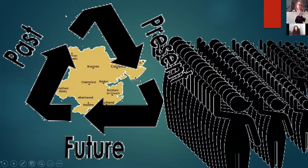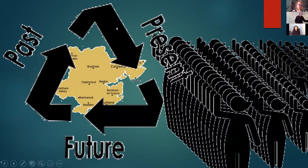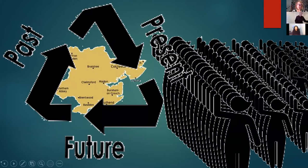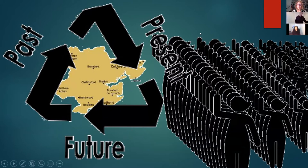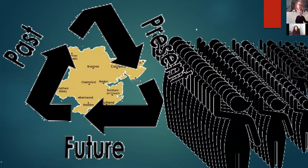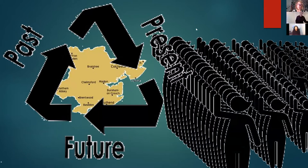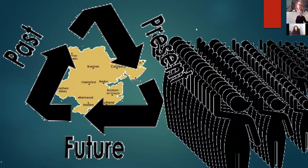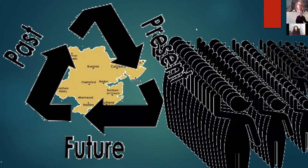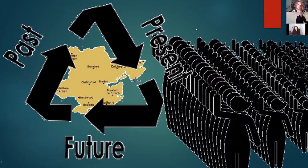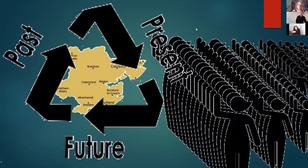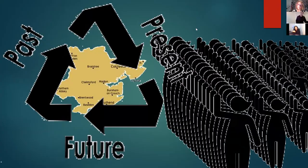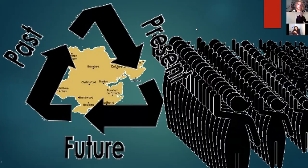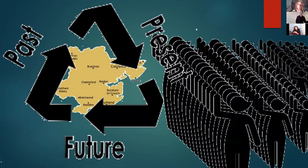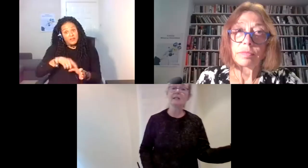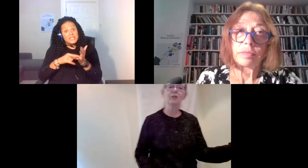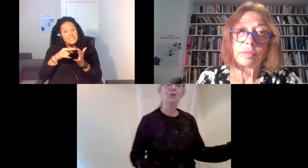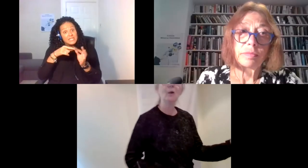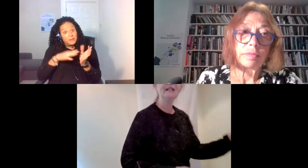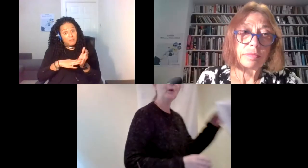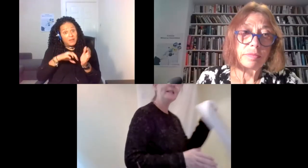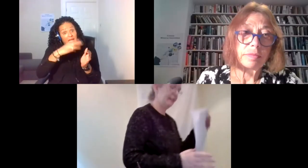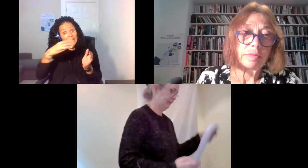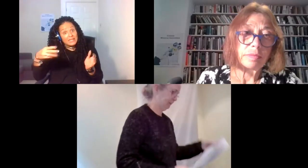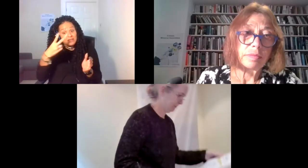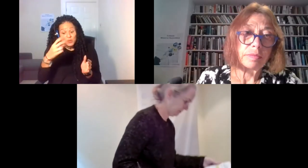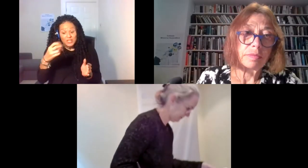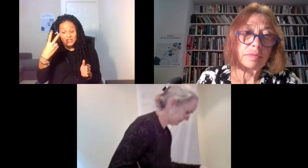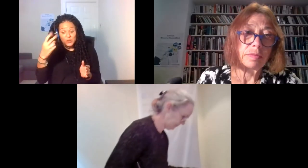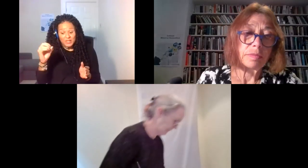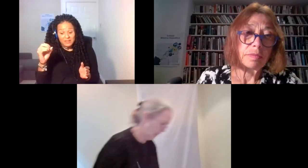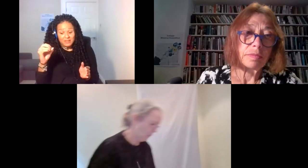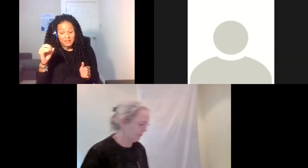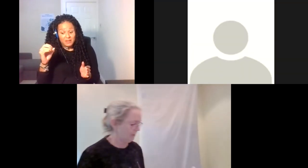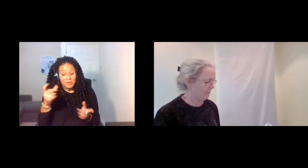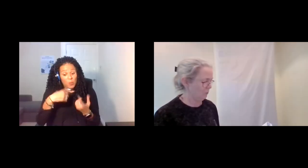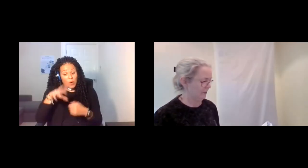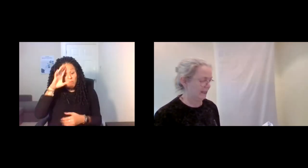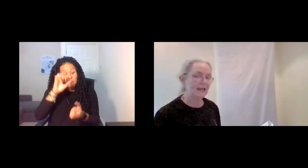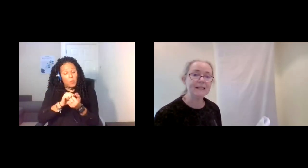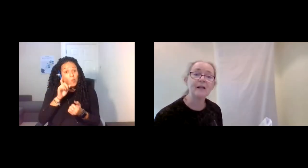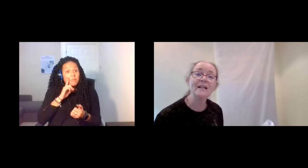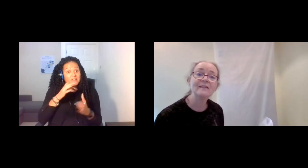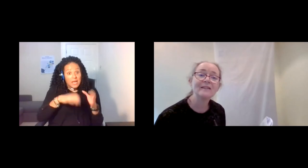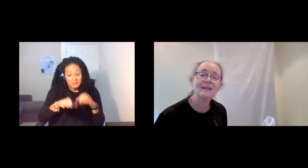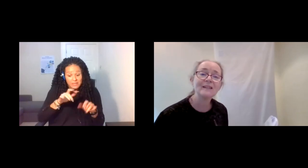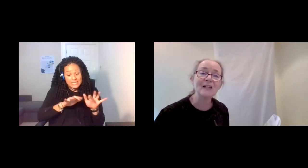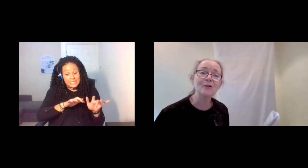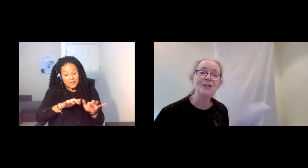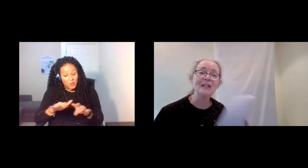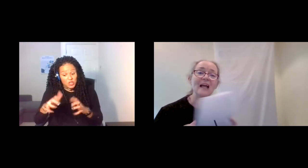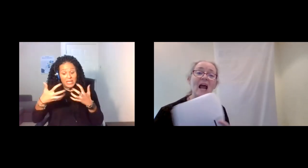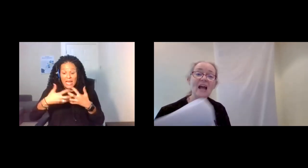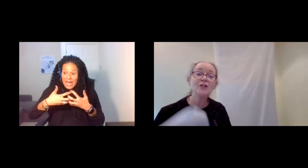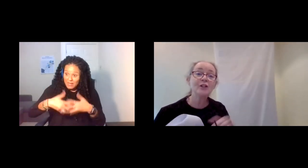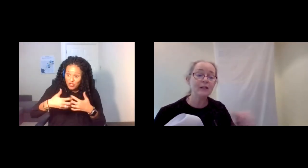And in this year of STEAM, Essex 2020, we remember women in science,